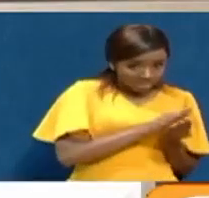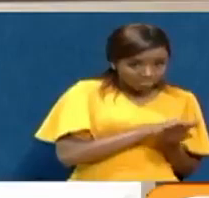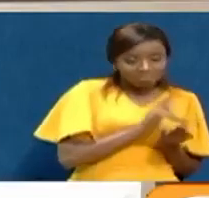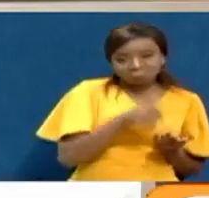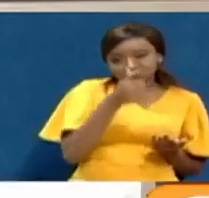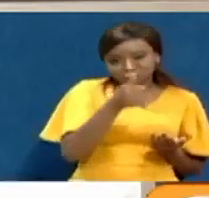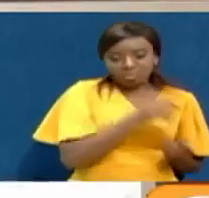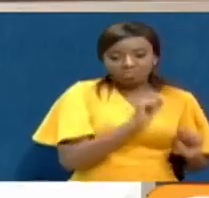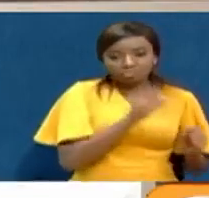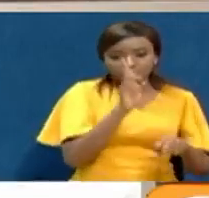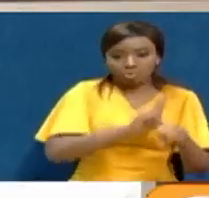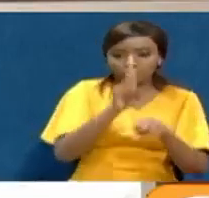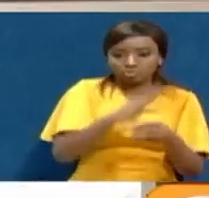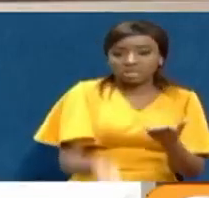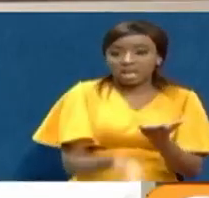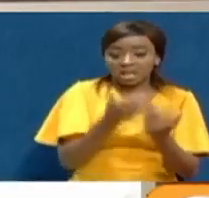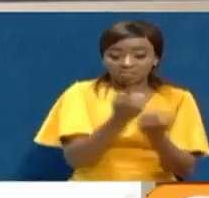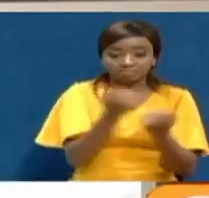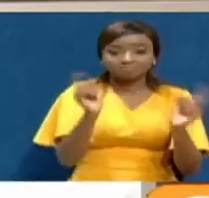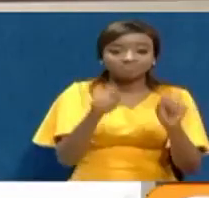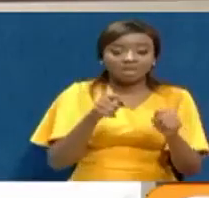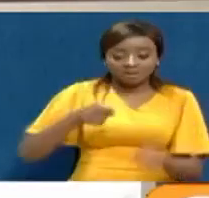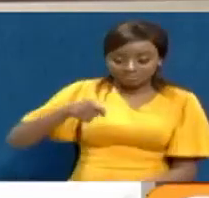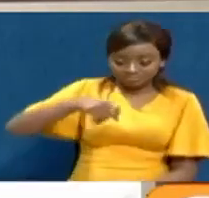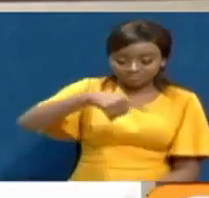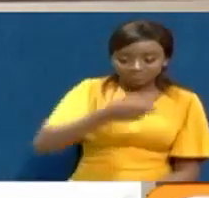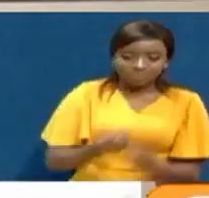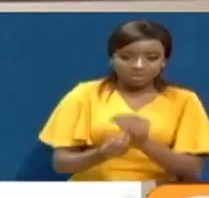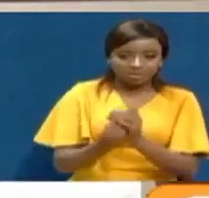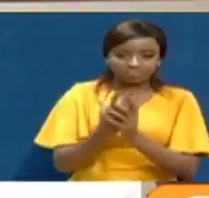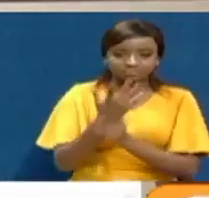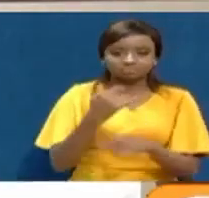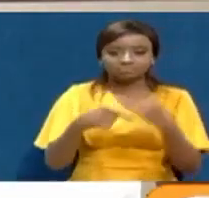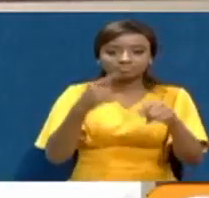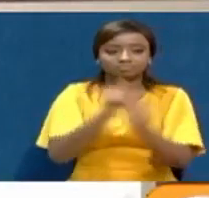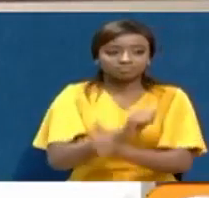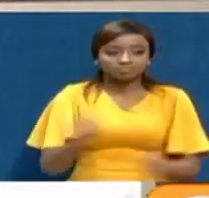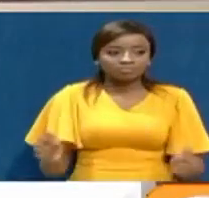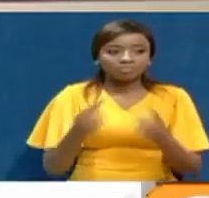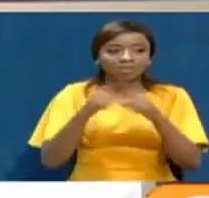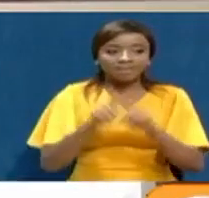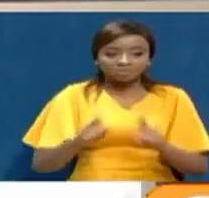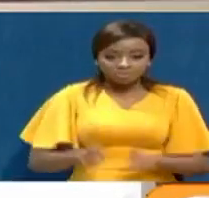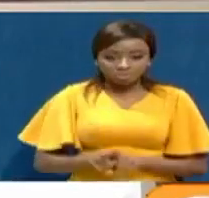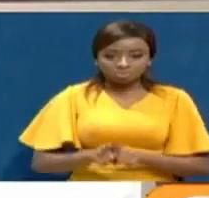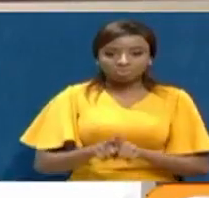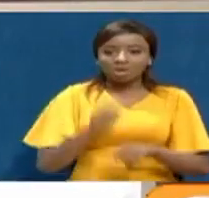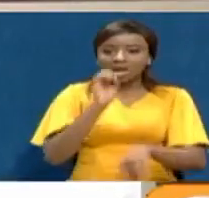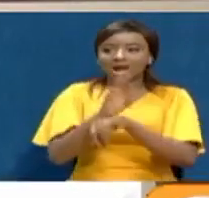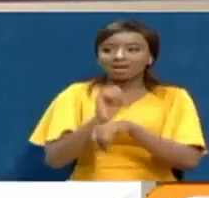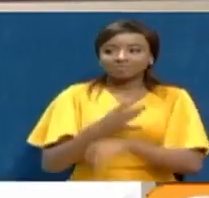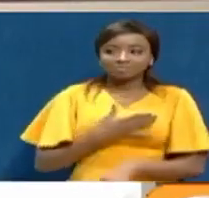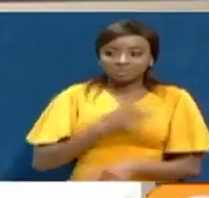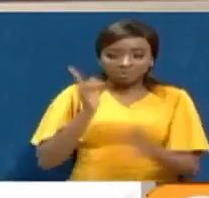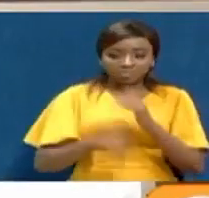then this will be useful for them and it will enable them also to be able to complete their crop growing. However, the underlying advice would